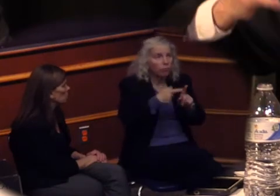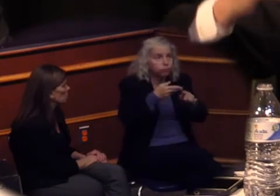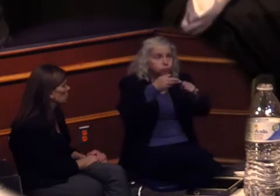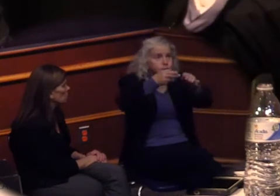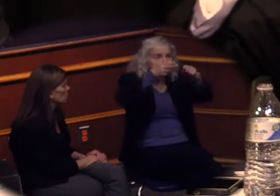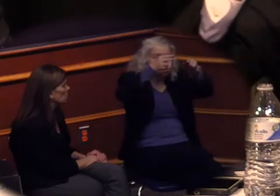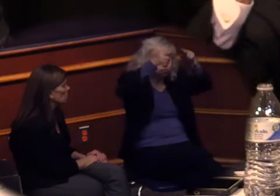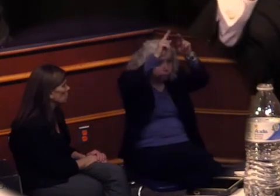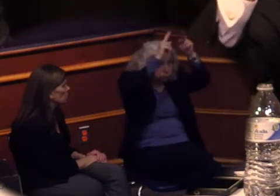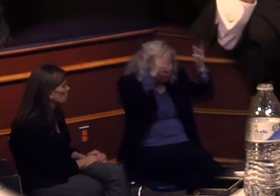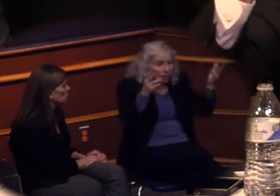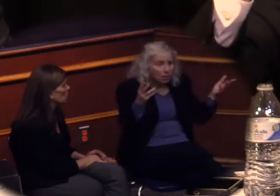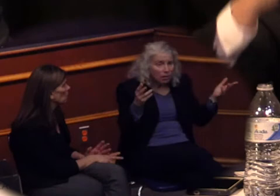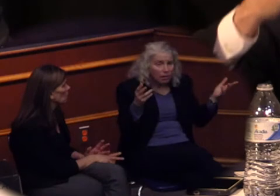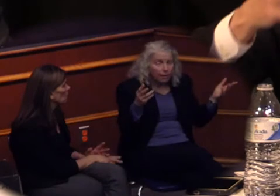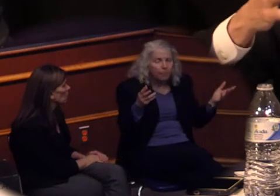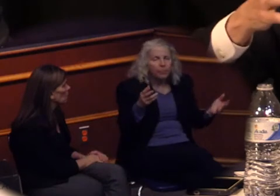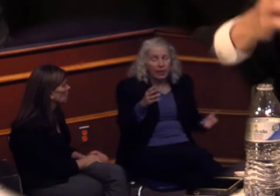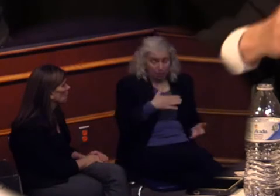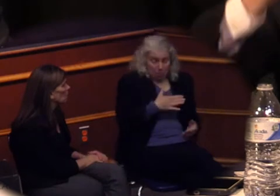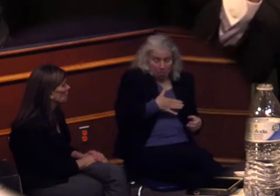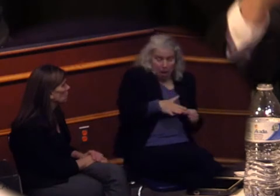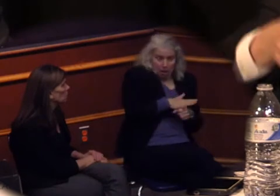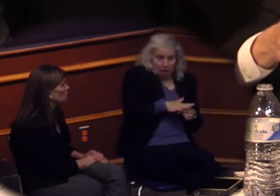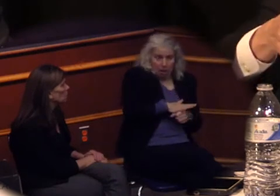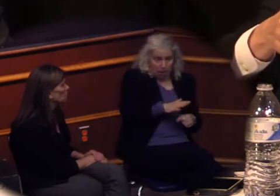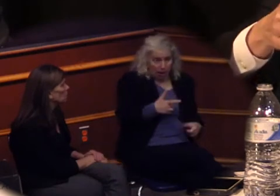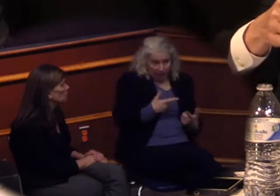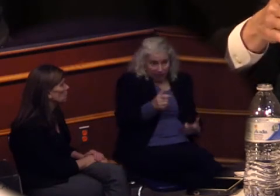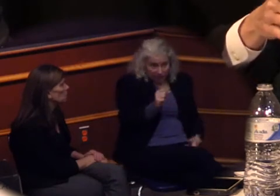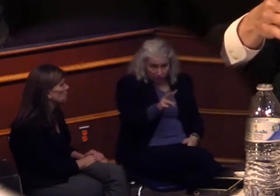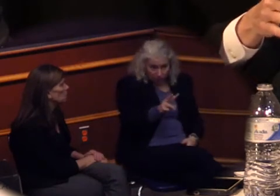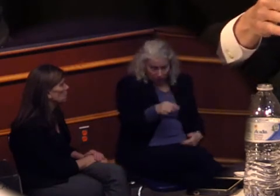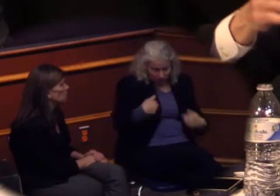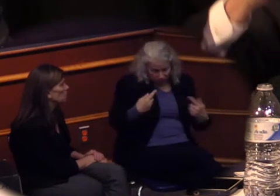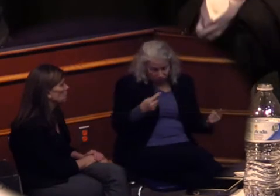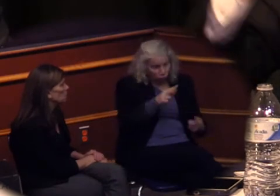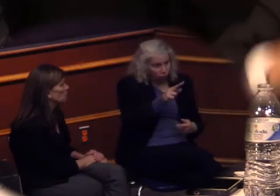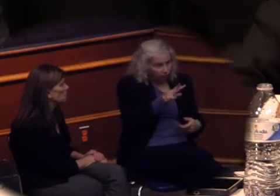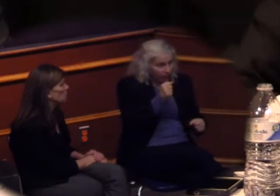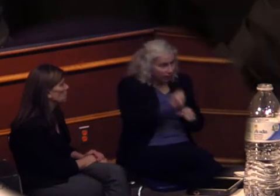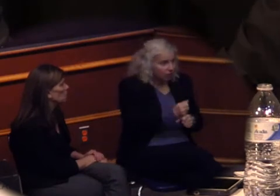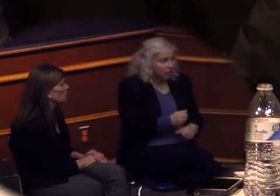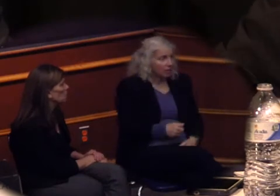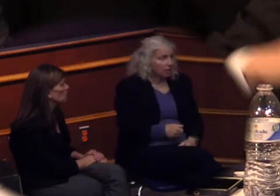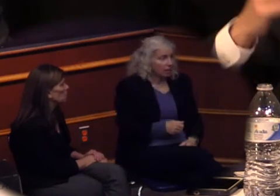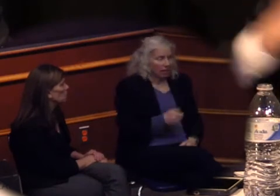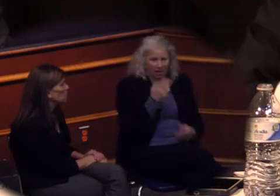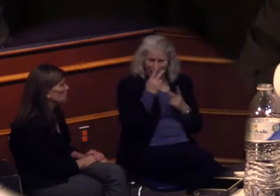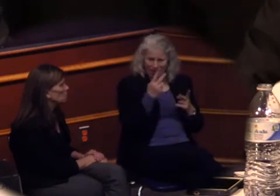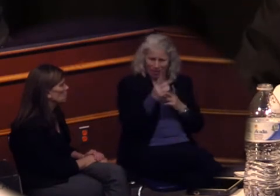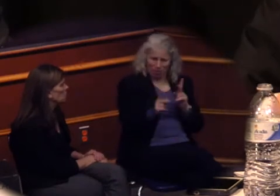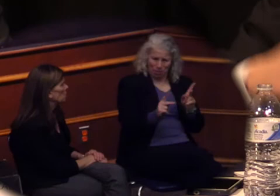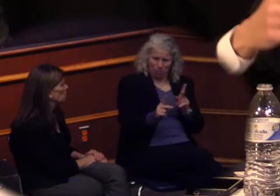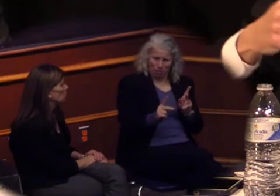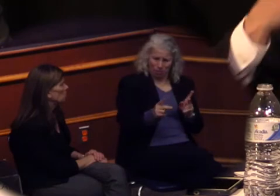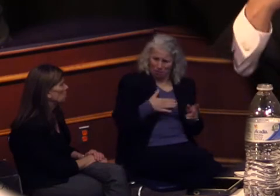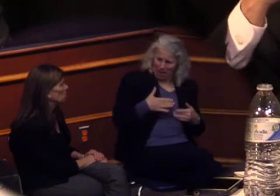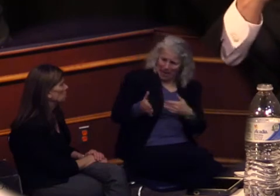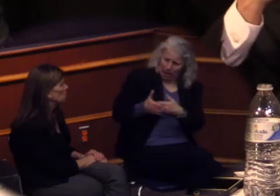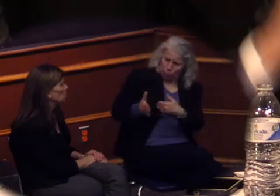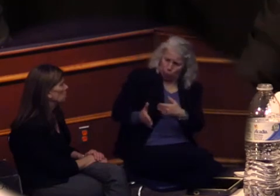until, I mean, in my area, I live in Somerville for the last 35 years. I've seen so many people, my neighbors,